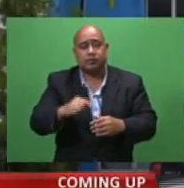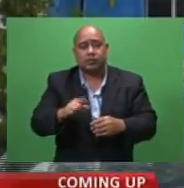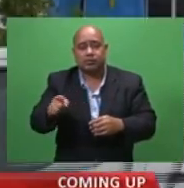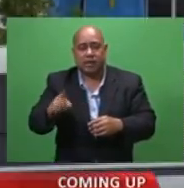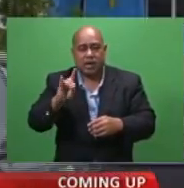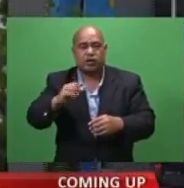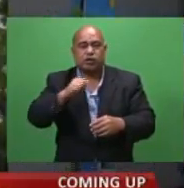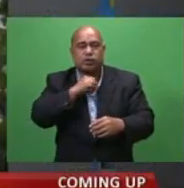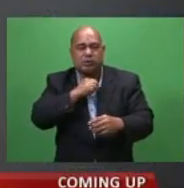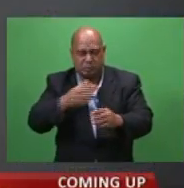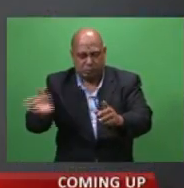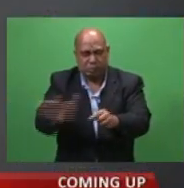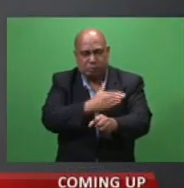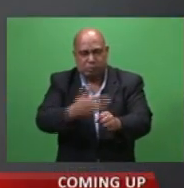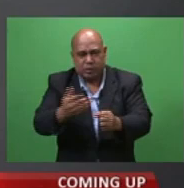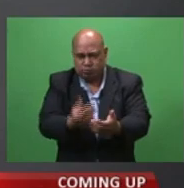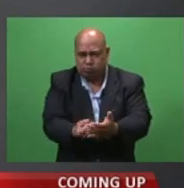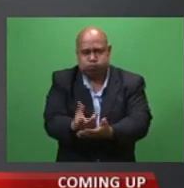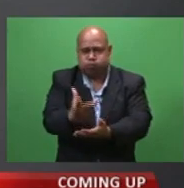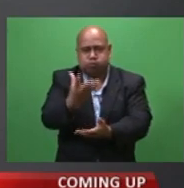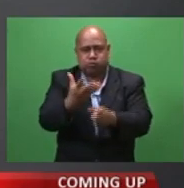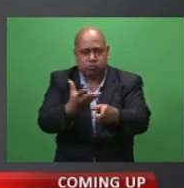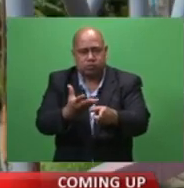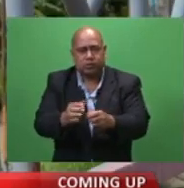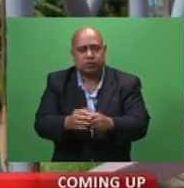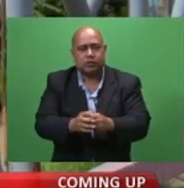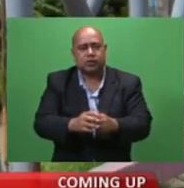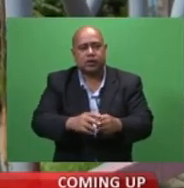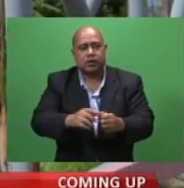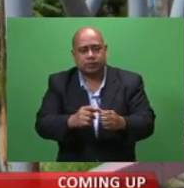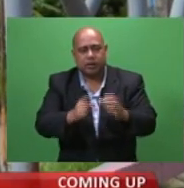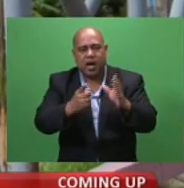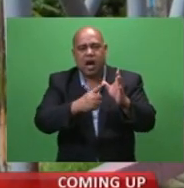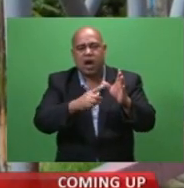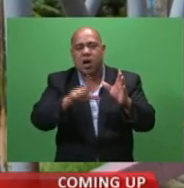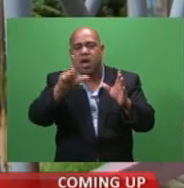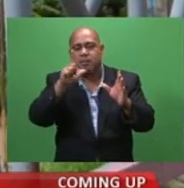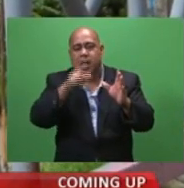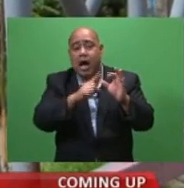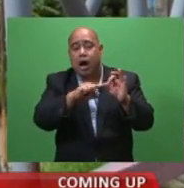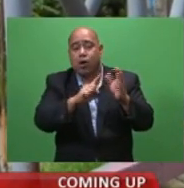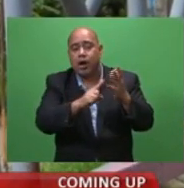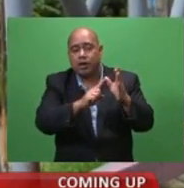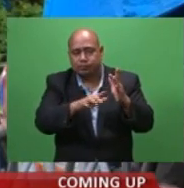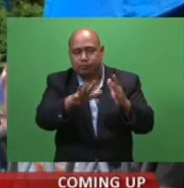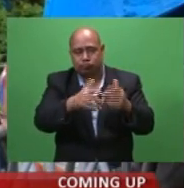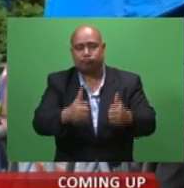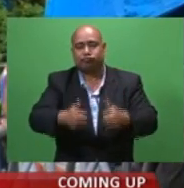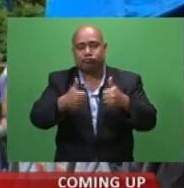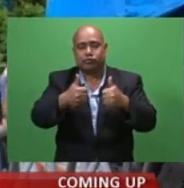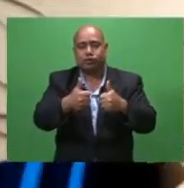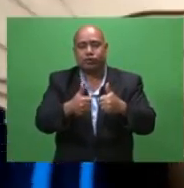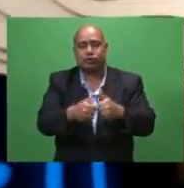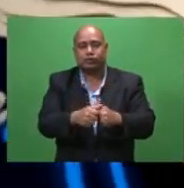continues to grow. And Gawia residents come together for a good cause.